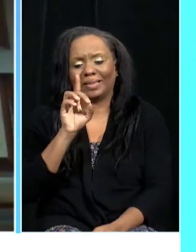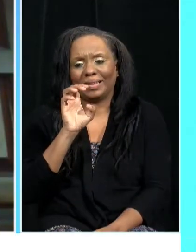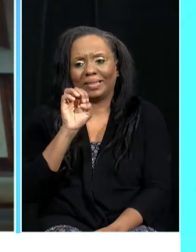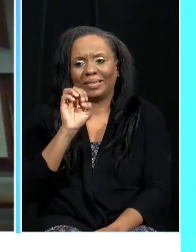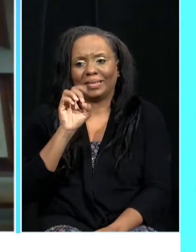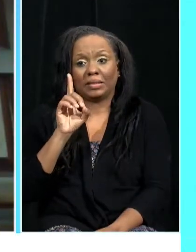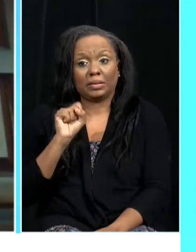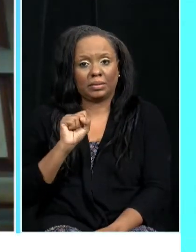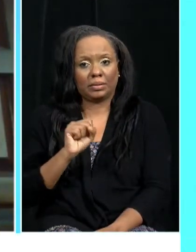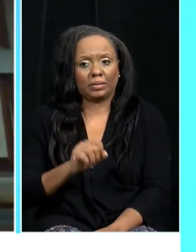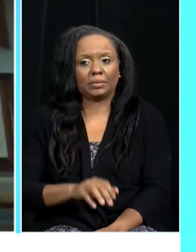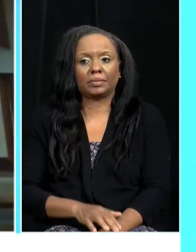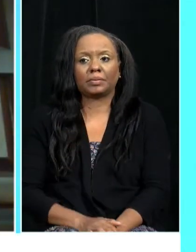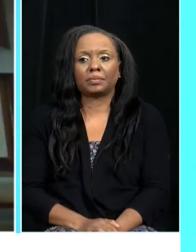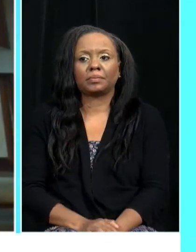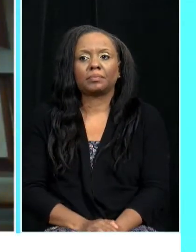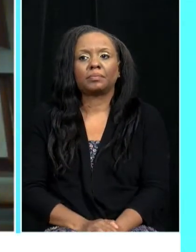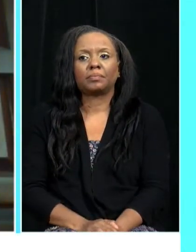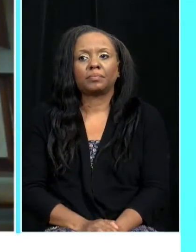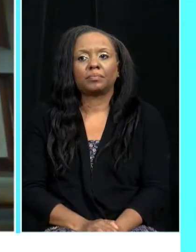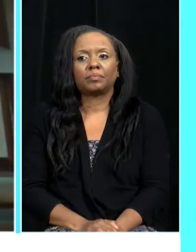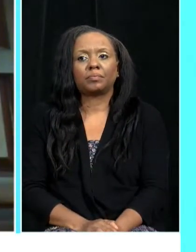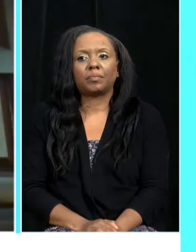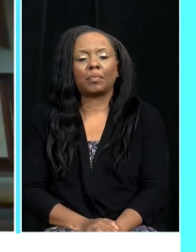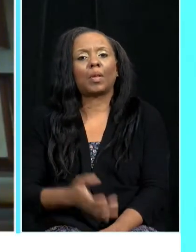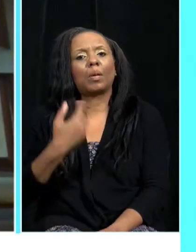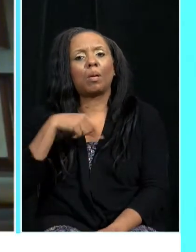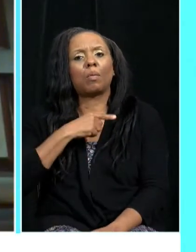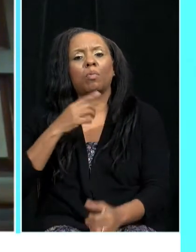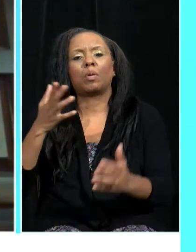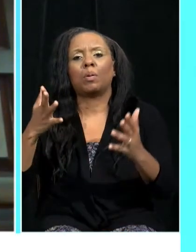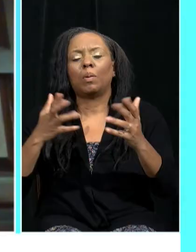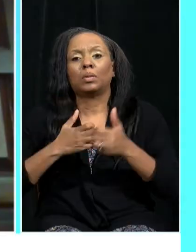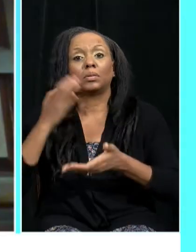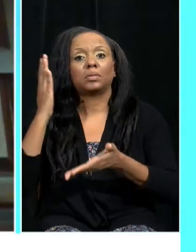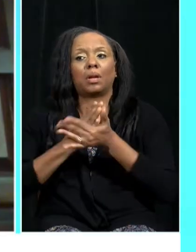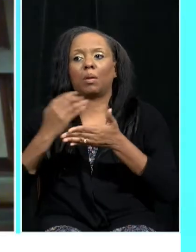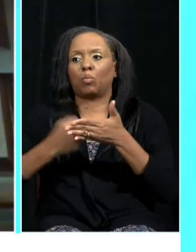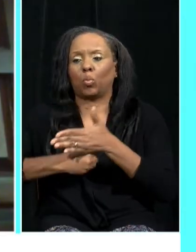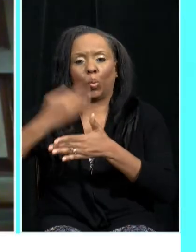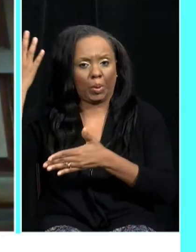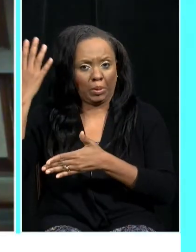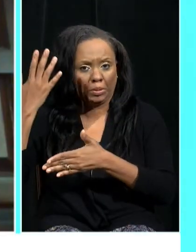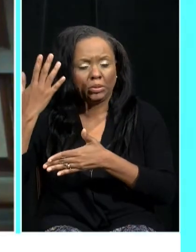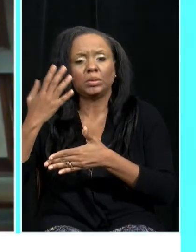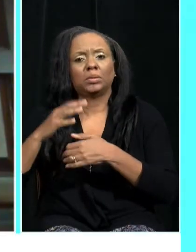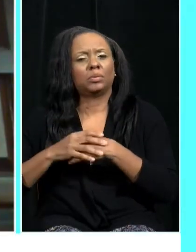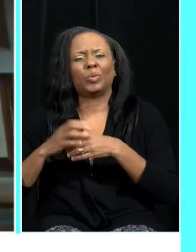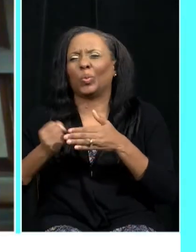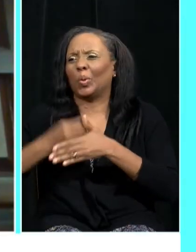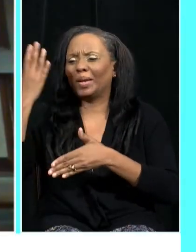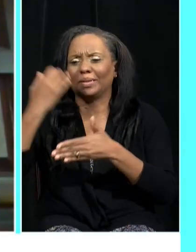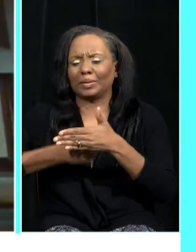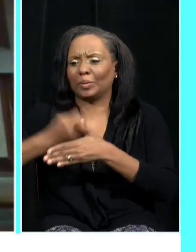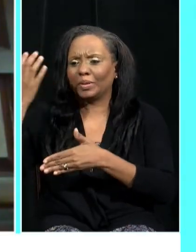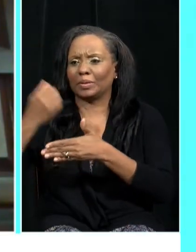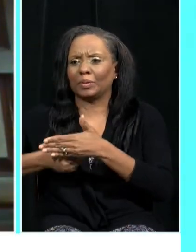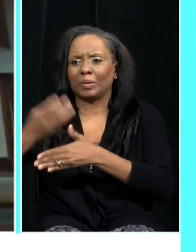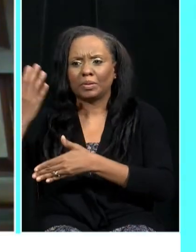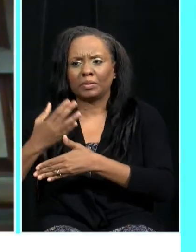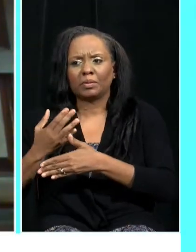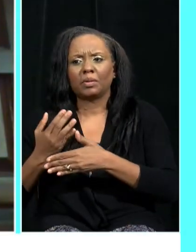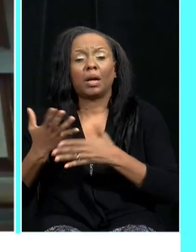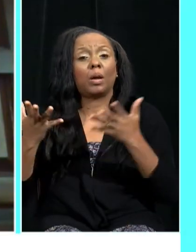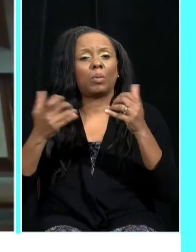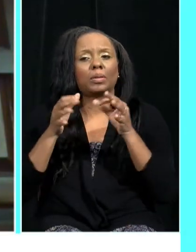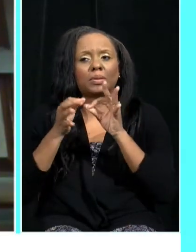stemming wastage and creating an atmosphere uh, to keep it in really simple terms,